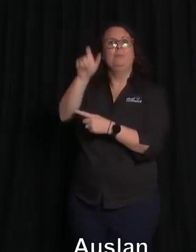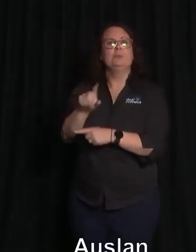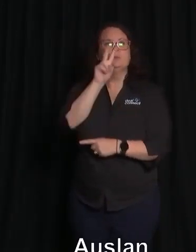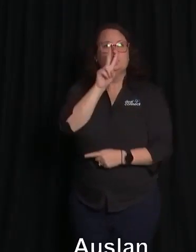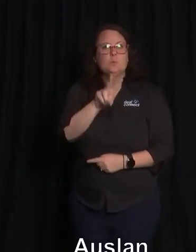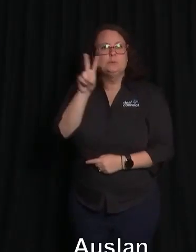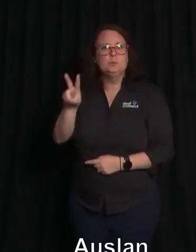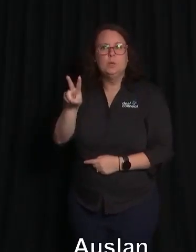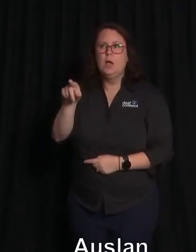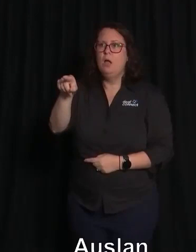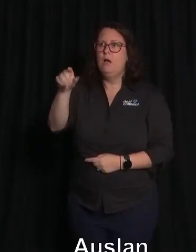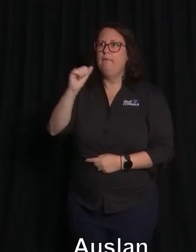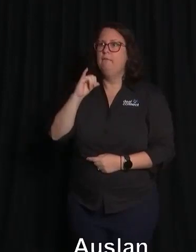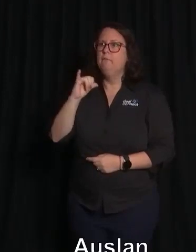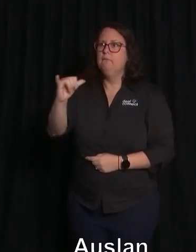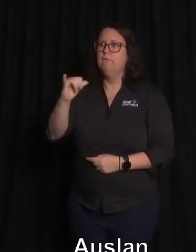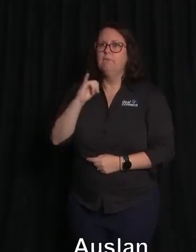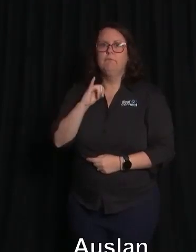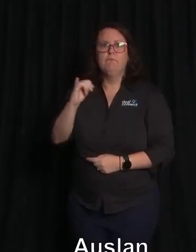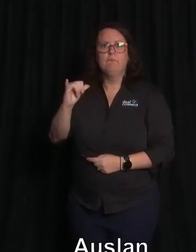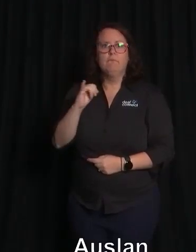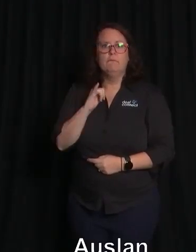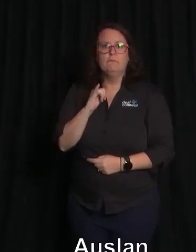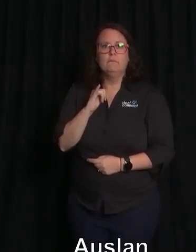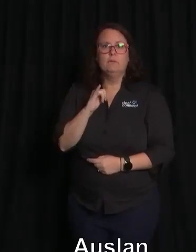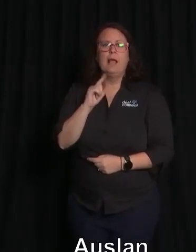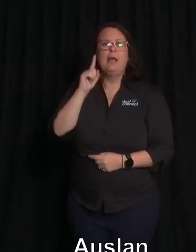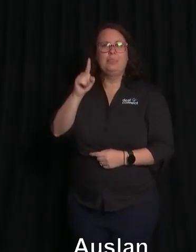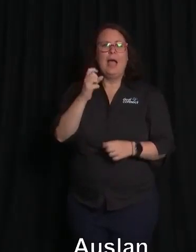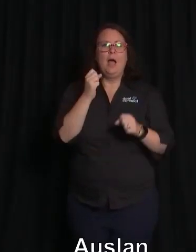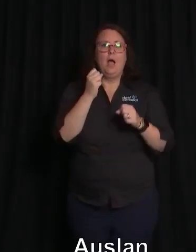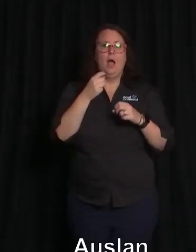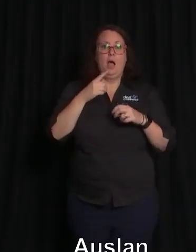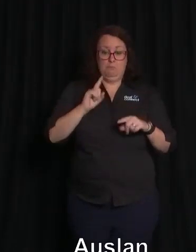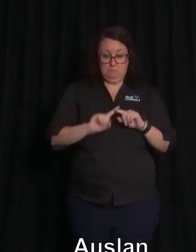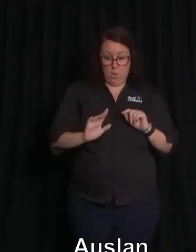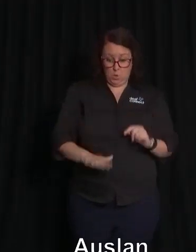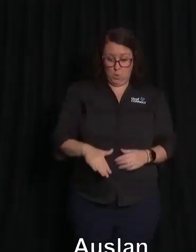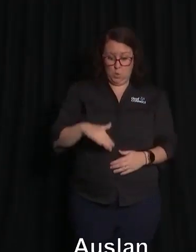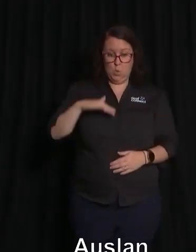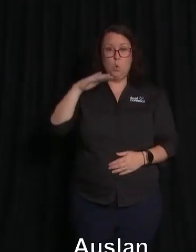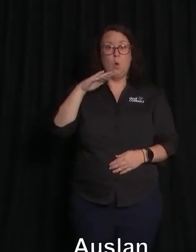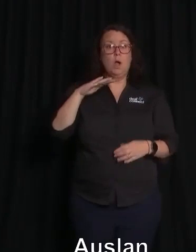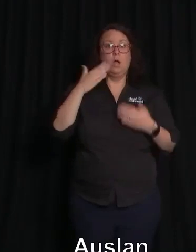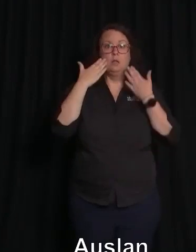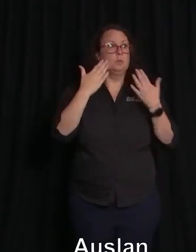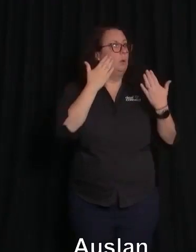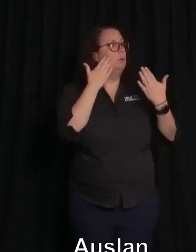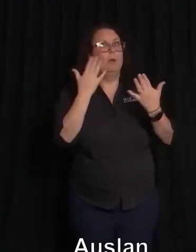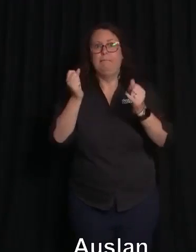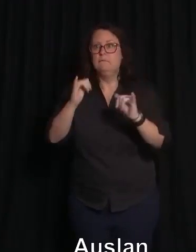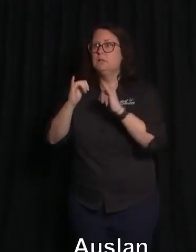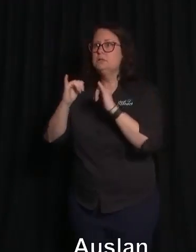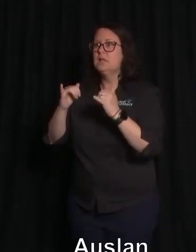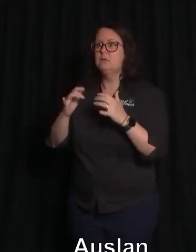I found people like me. And this oftentimes leads intersex people into isolation, because they don't have a sense